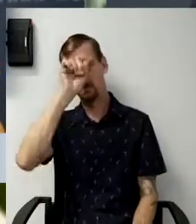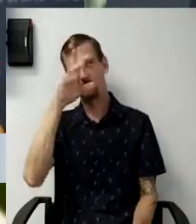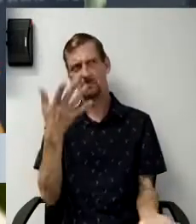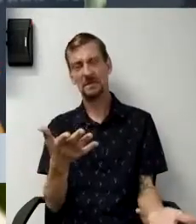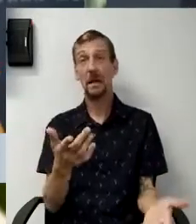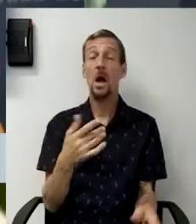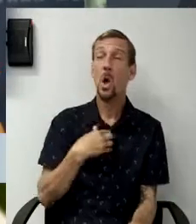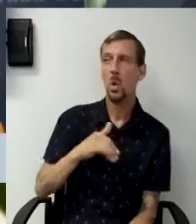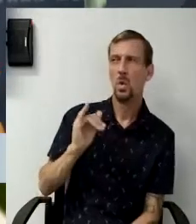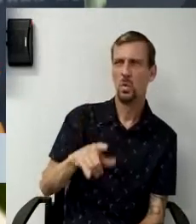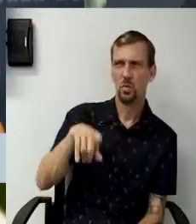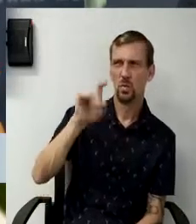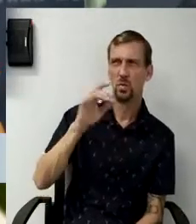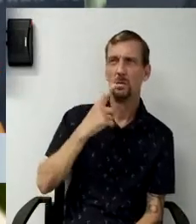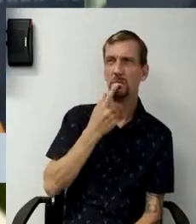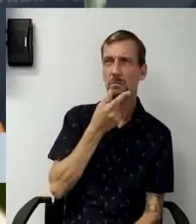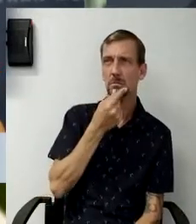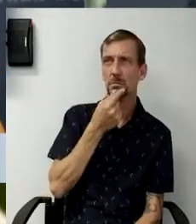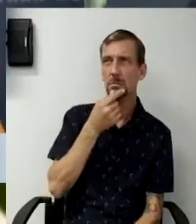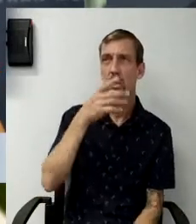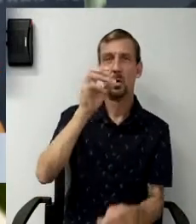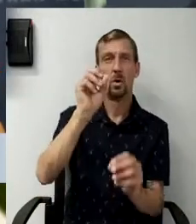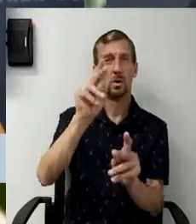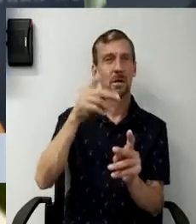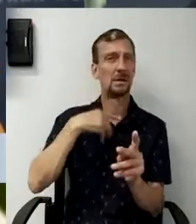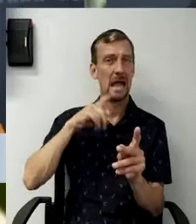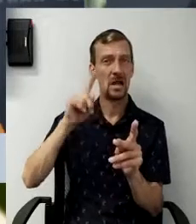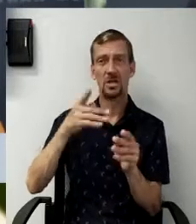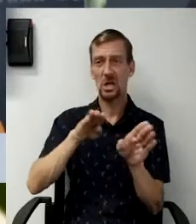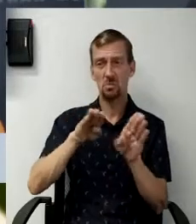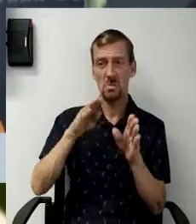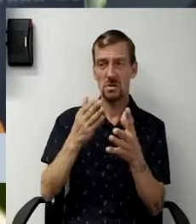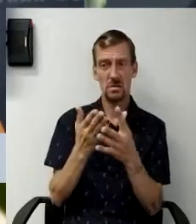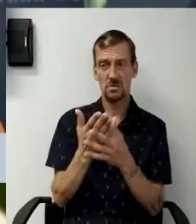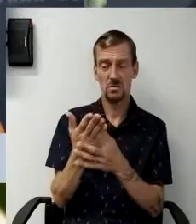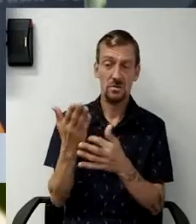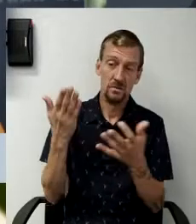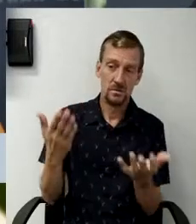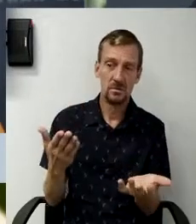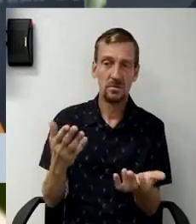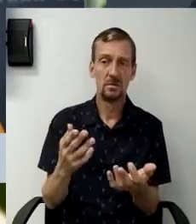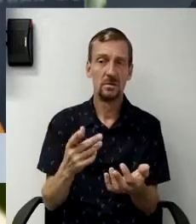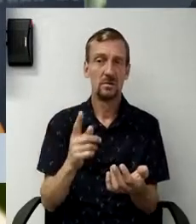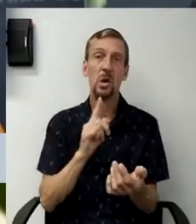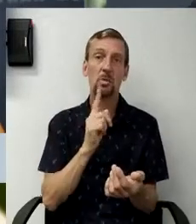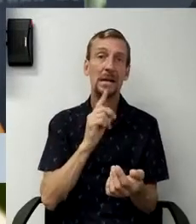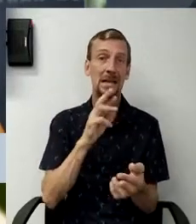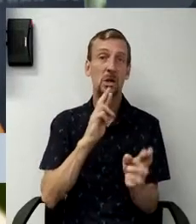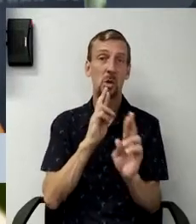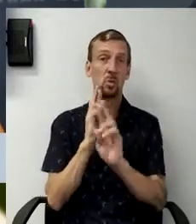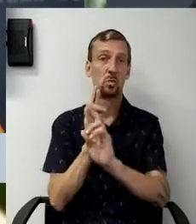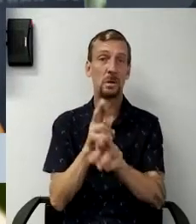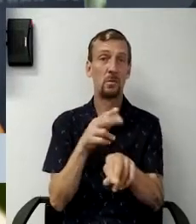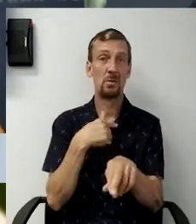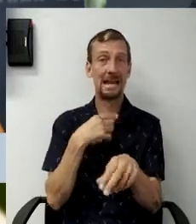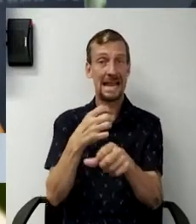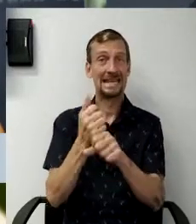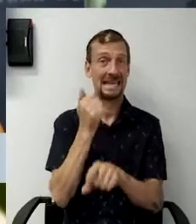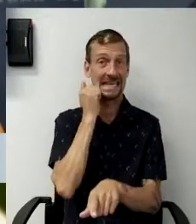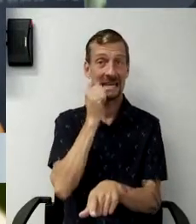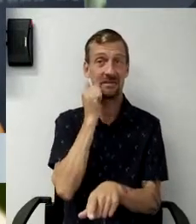Well, I kind of, I just walk through, you Right. know, again, it's a report I get every single